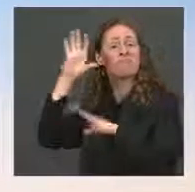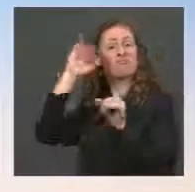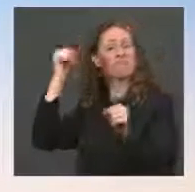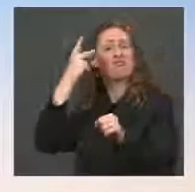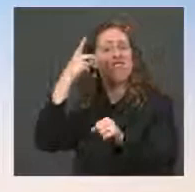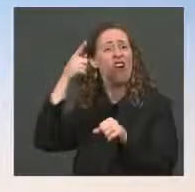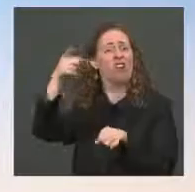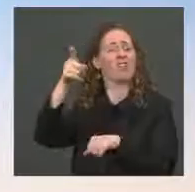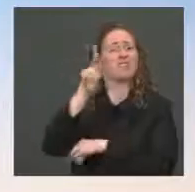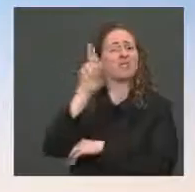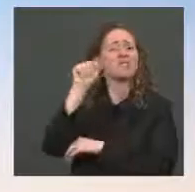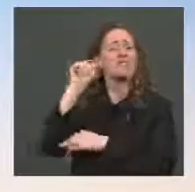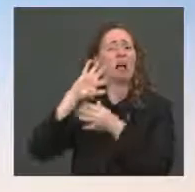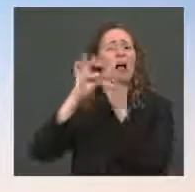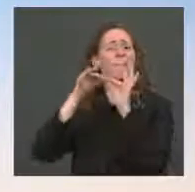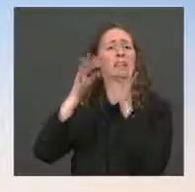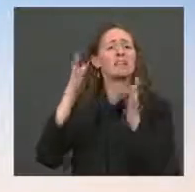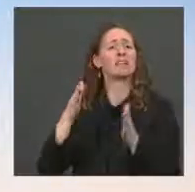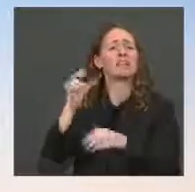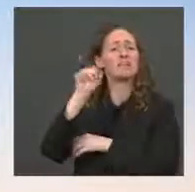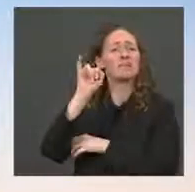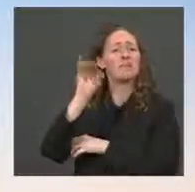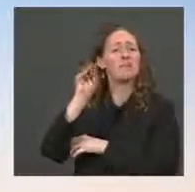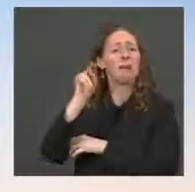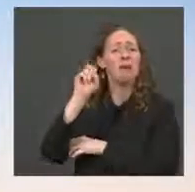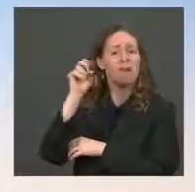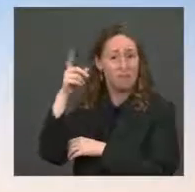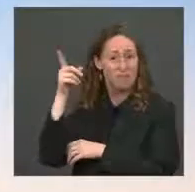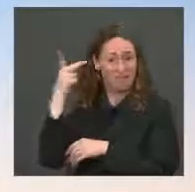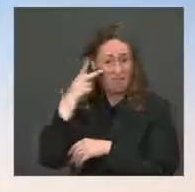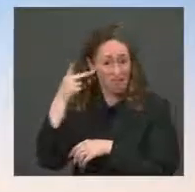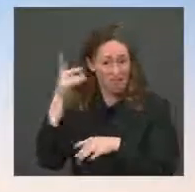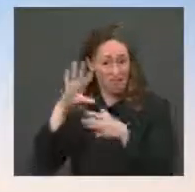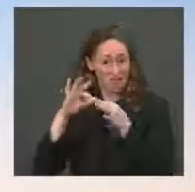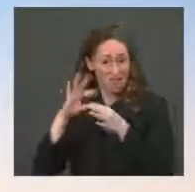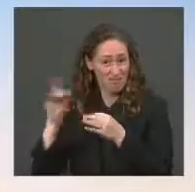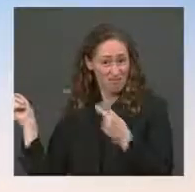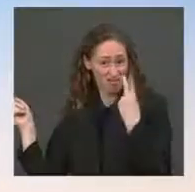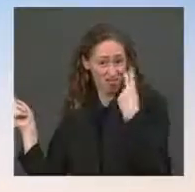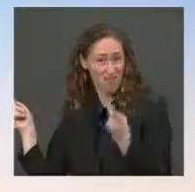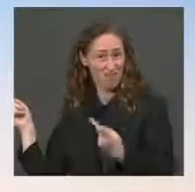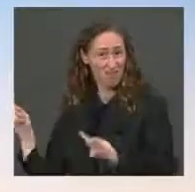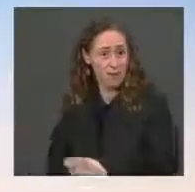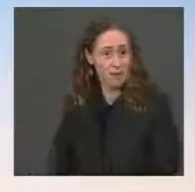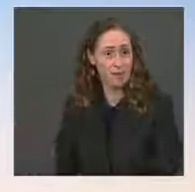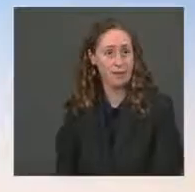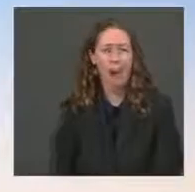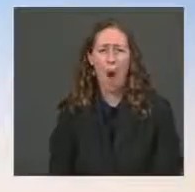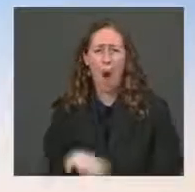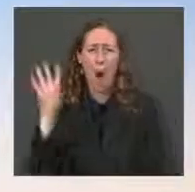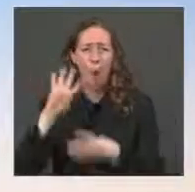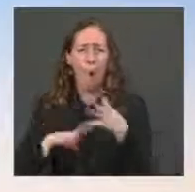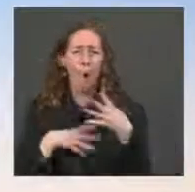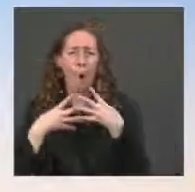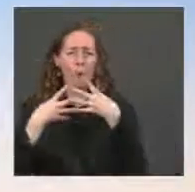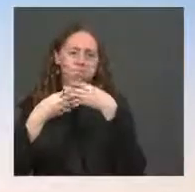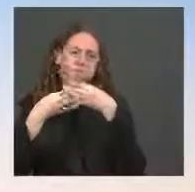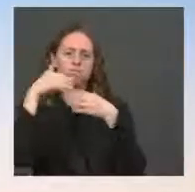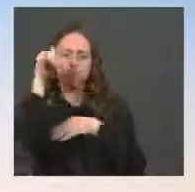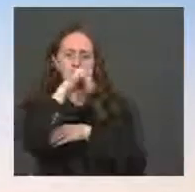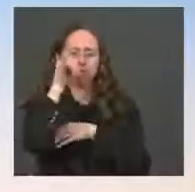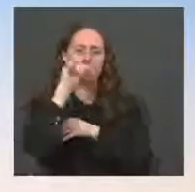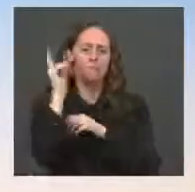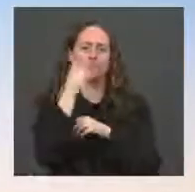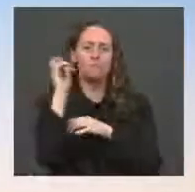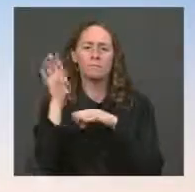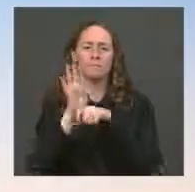touched on his message. Did he tune into any of it? I know he's had a full schedule today, so I'm not sure he's had the opportunity to watch much of the testimony